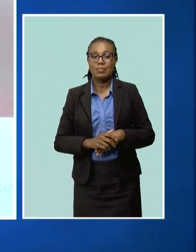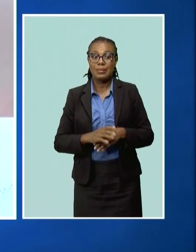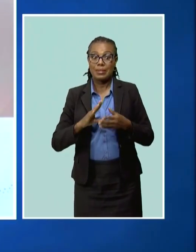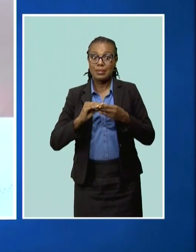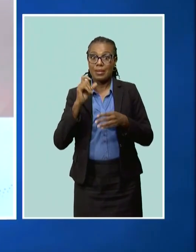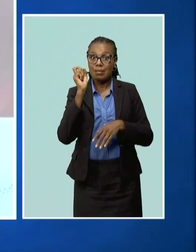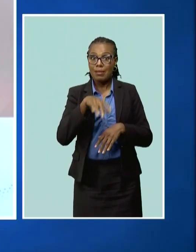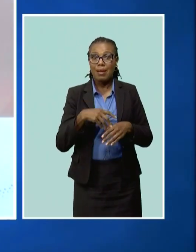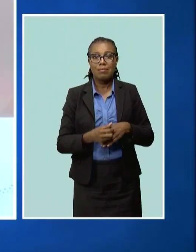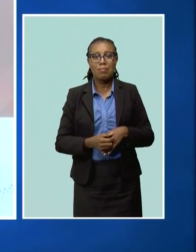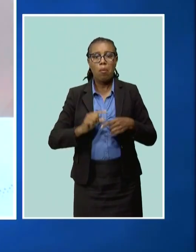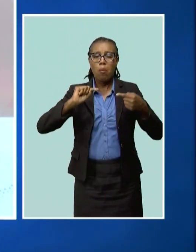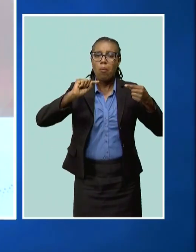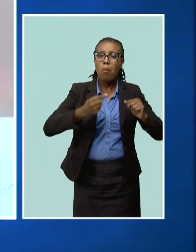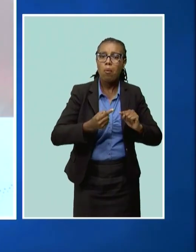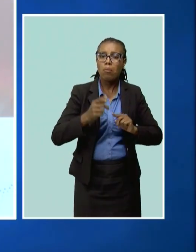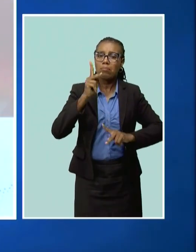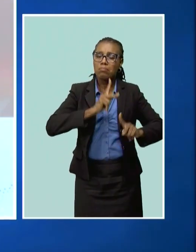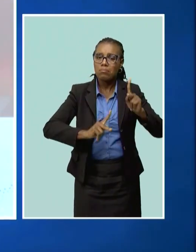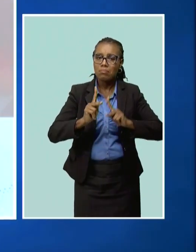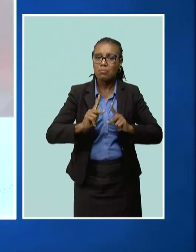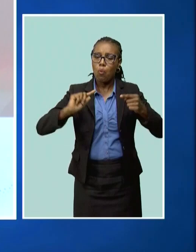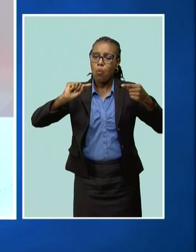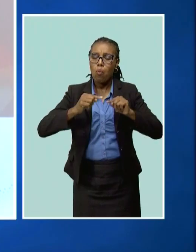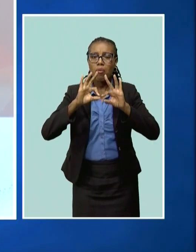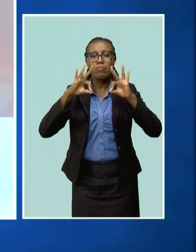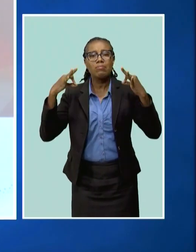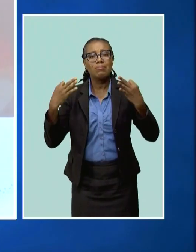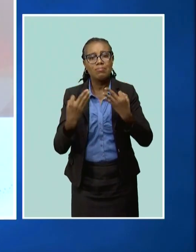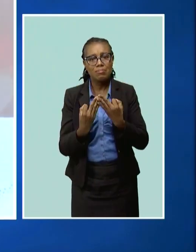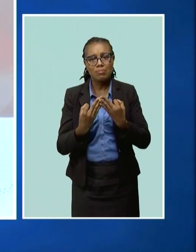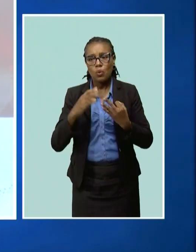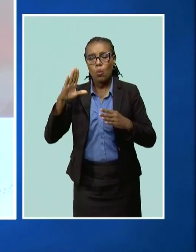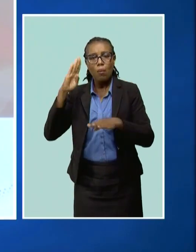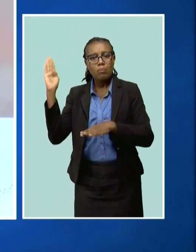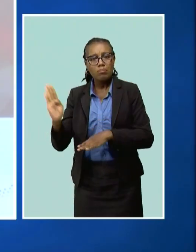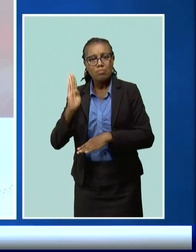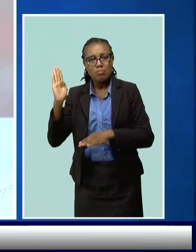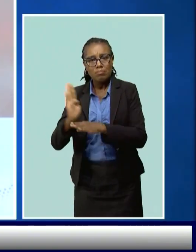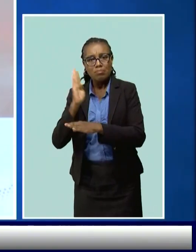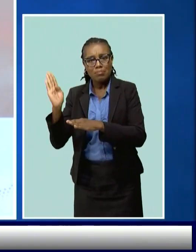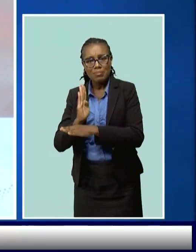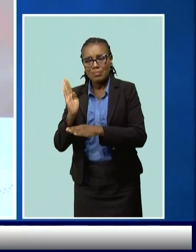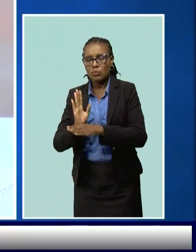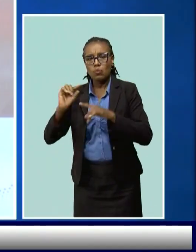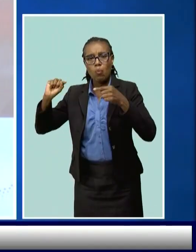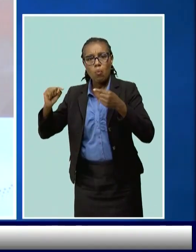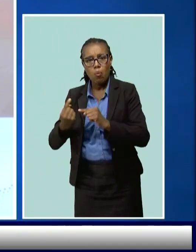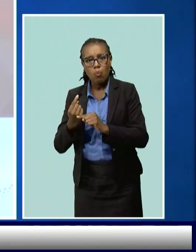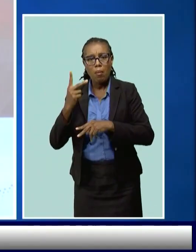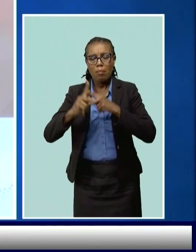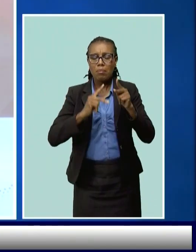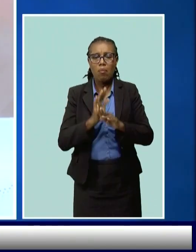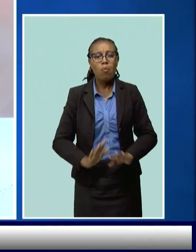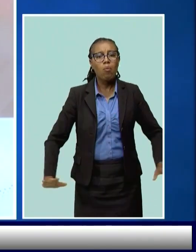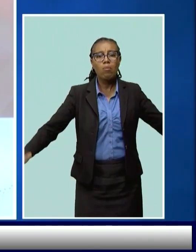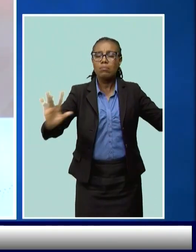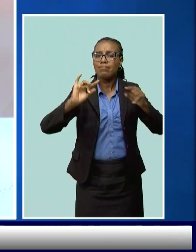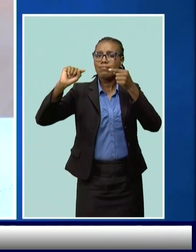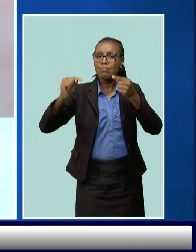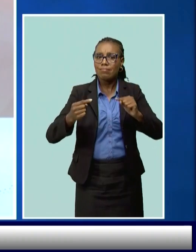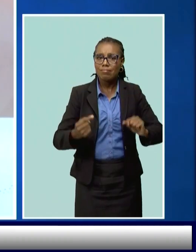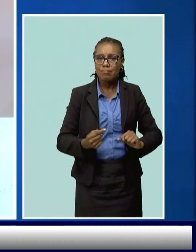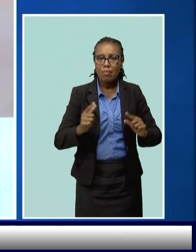harm to families, causes harm to businesses and to the wider society. It affects